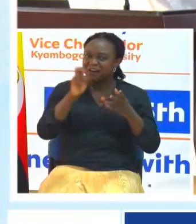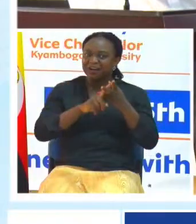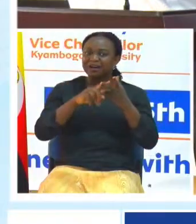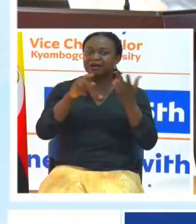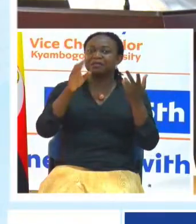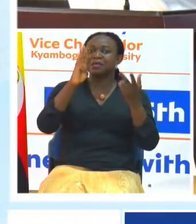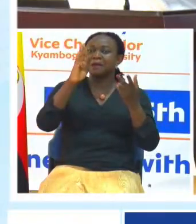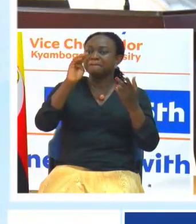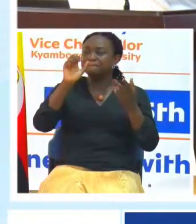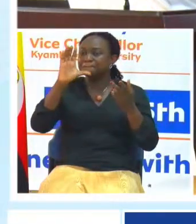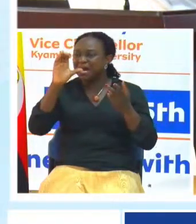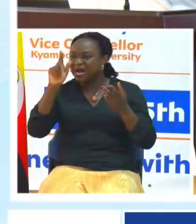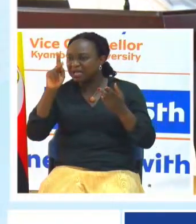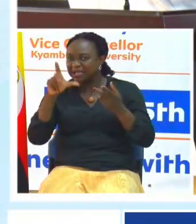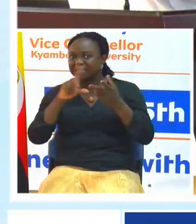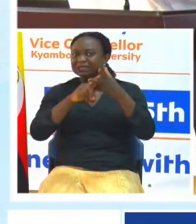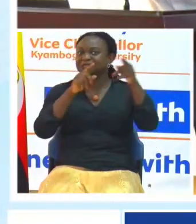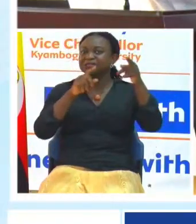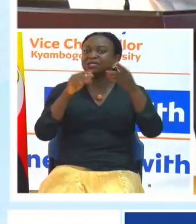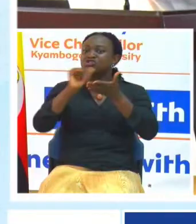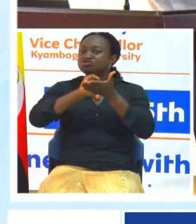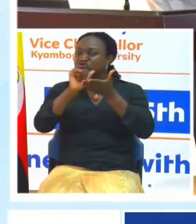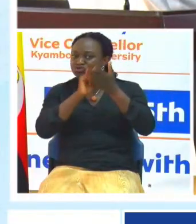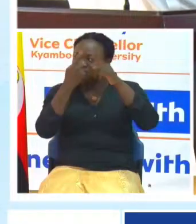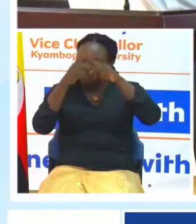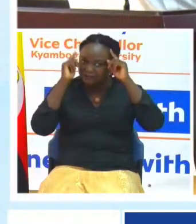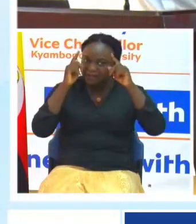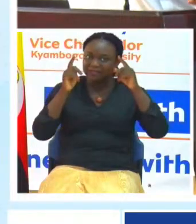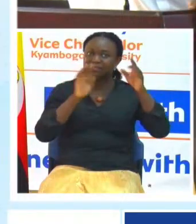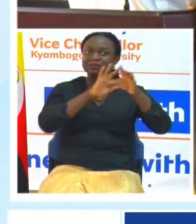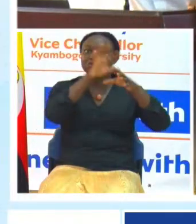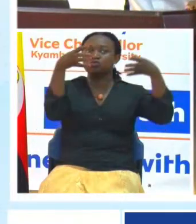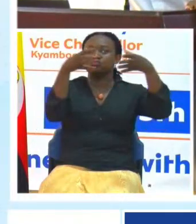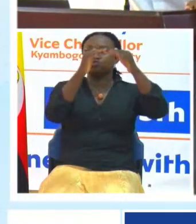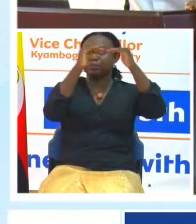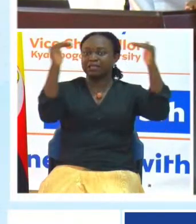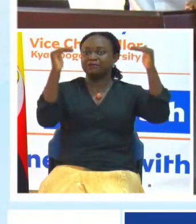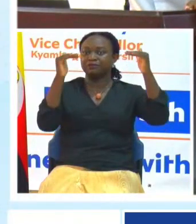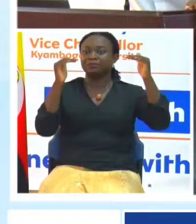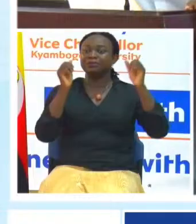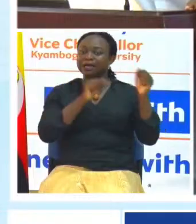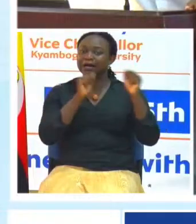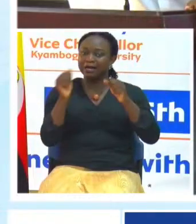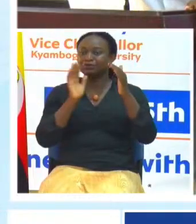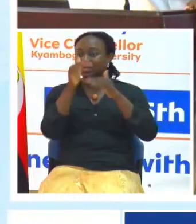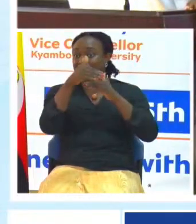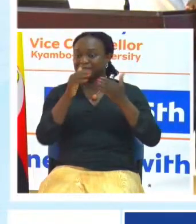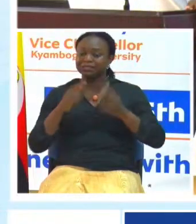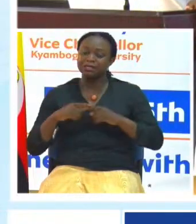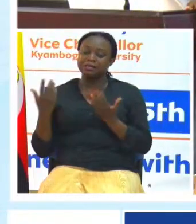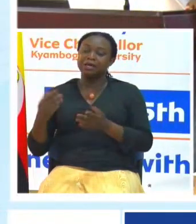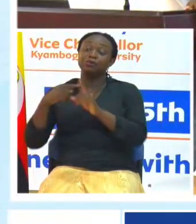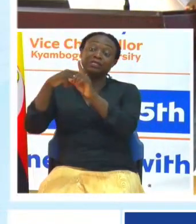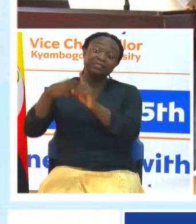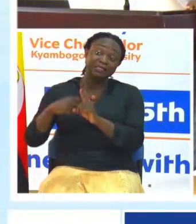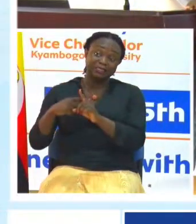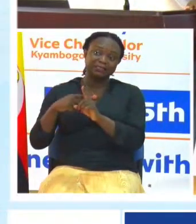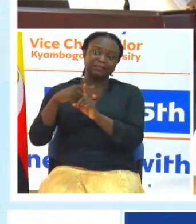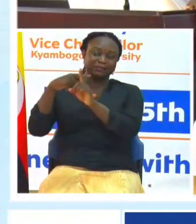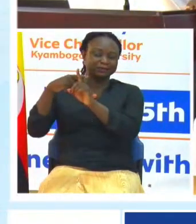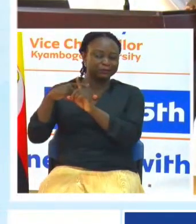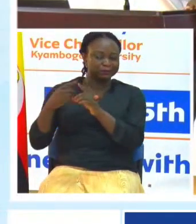Berkeleys, the universities. They're very hard to get into schools. The target schools, on the other